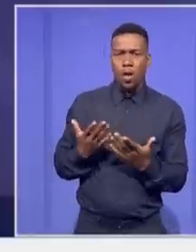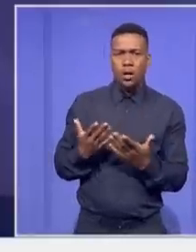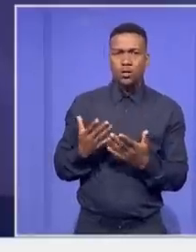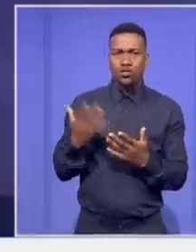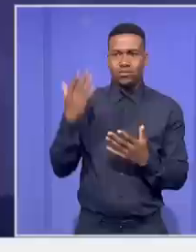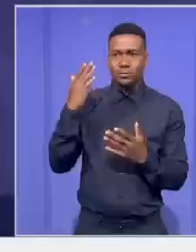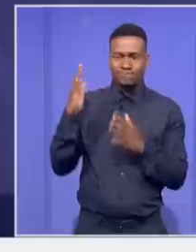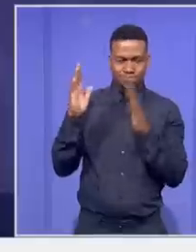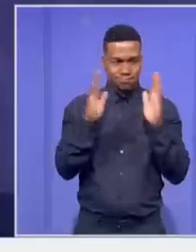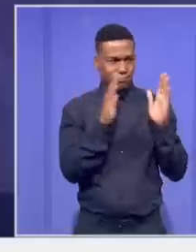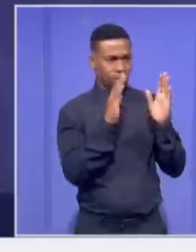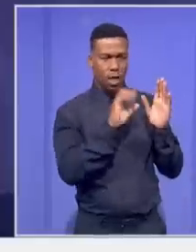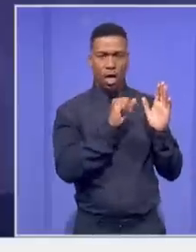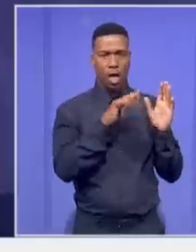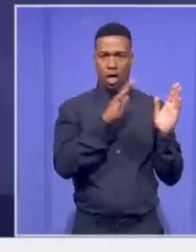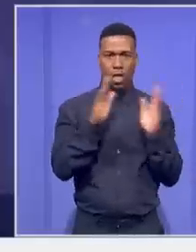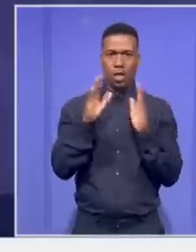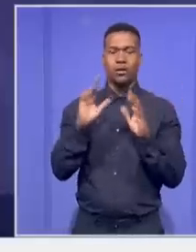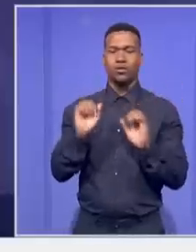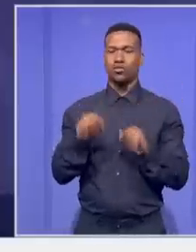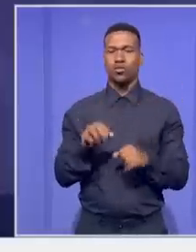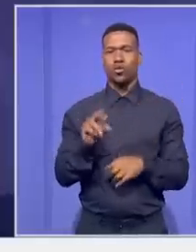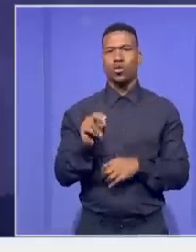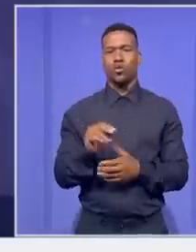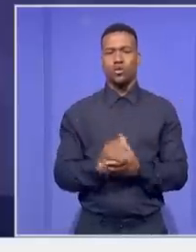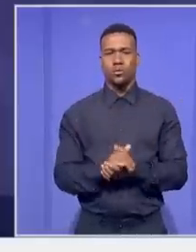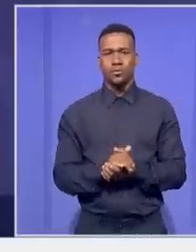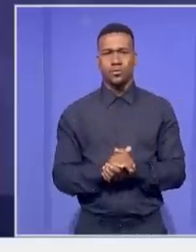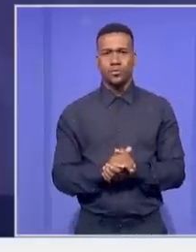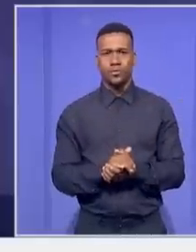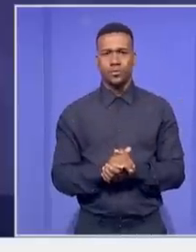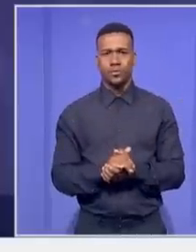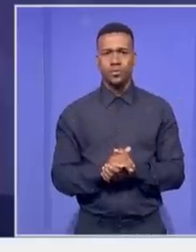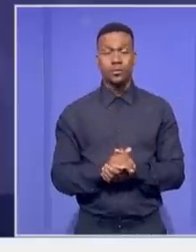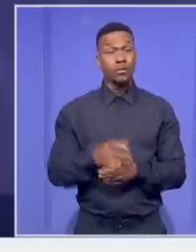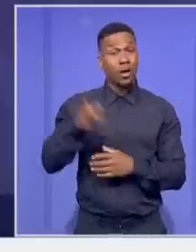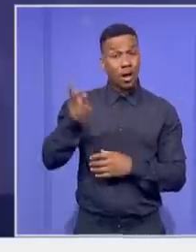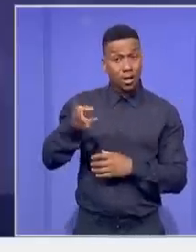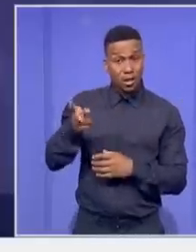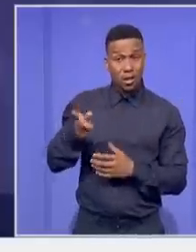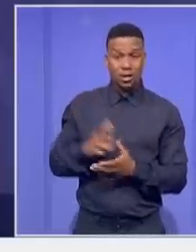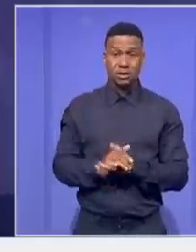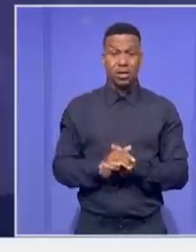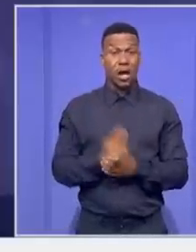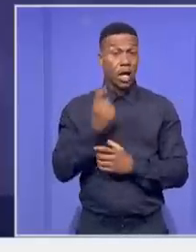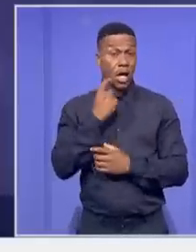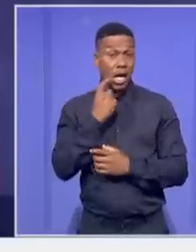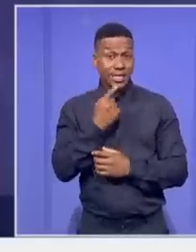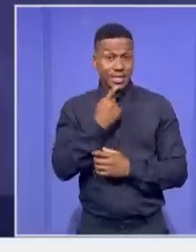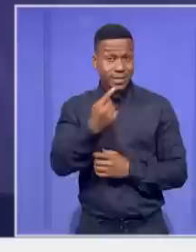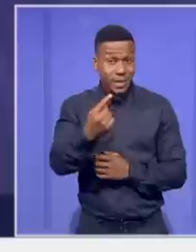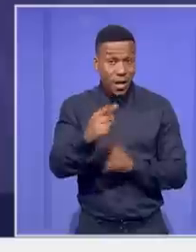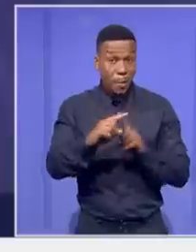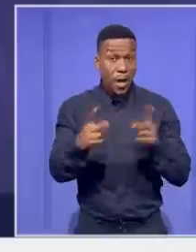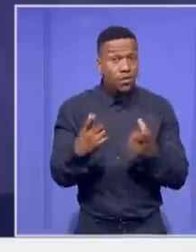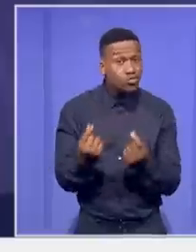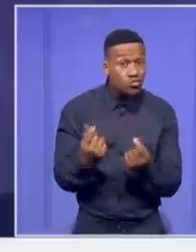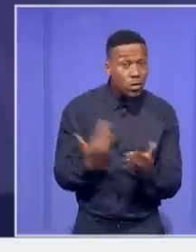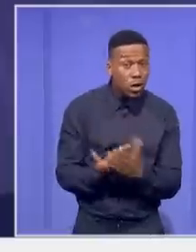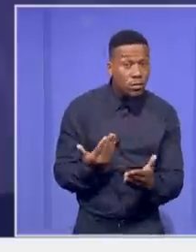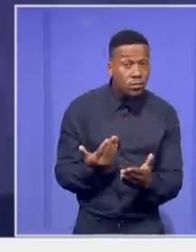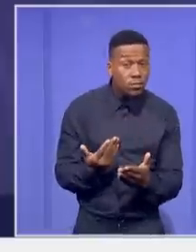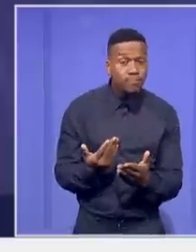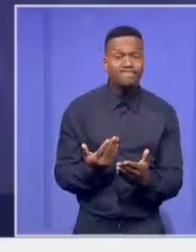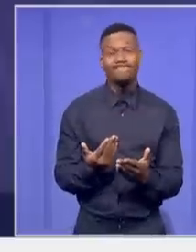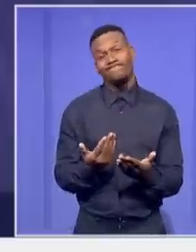by the news cycle of that day. Now again, it's a lot easier said than done. The